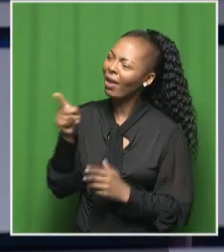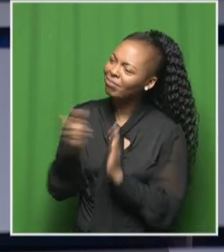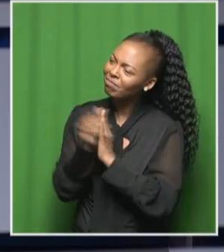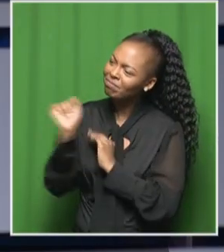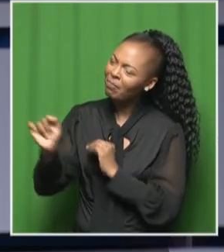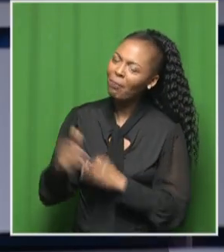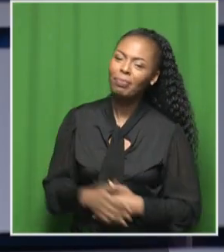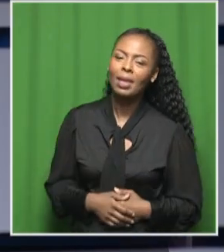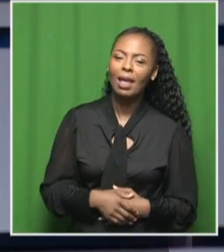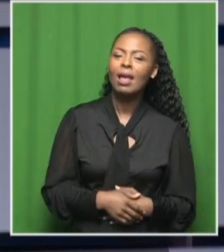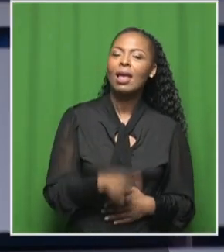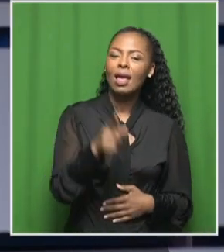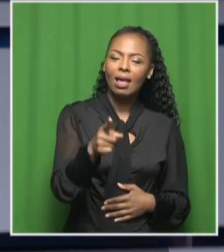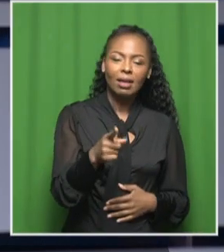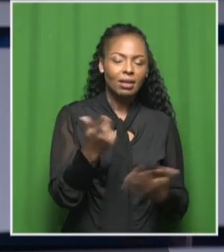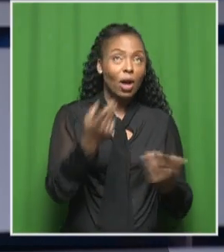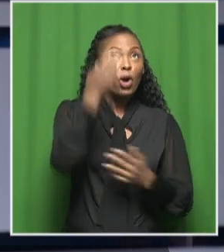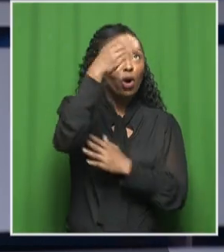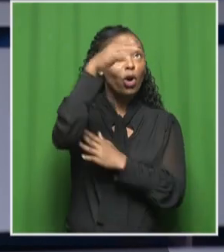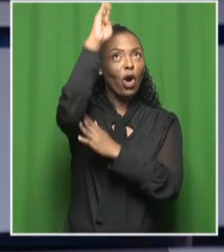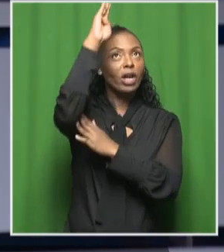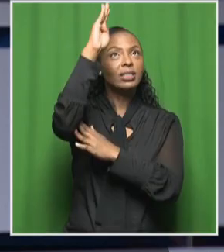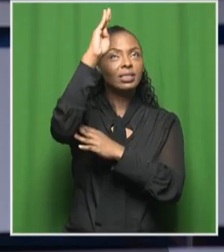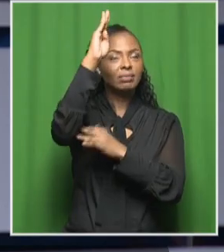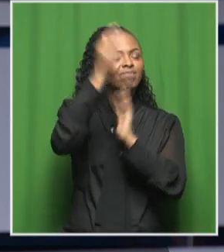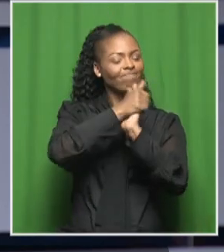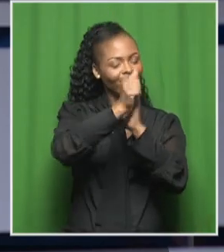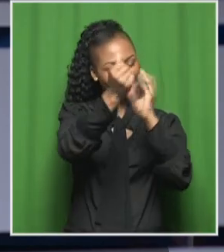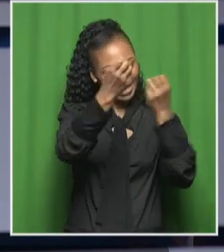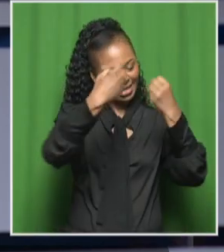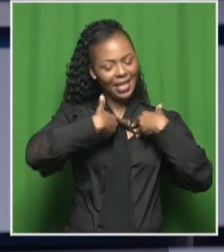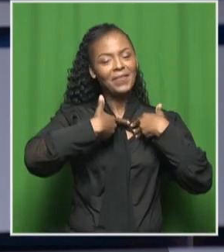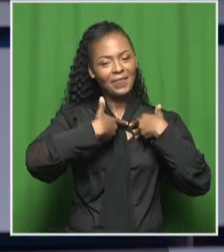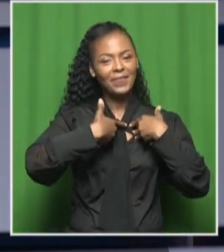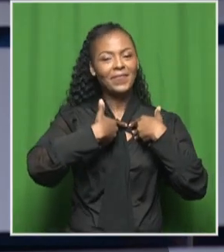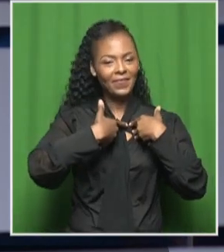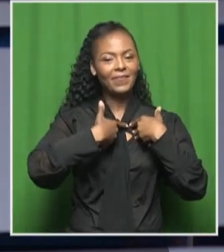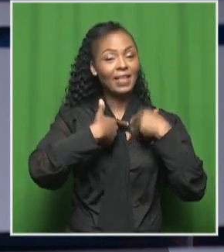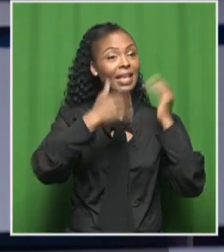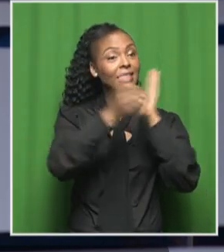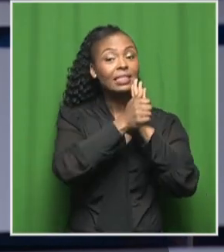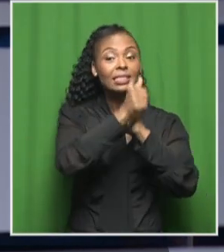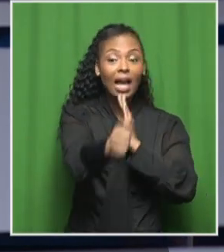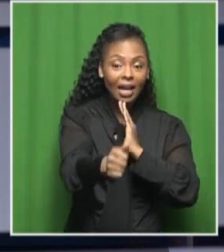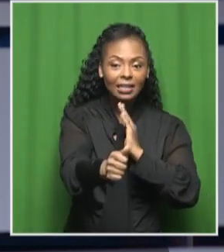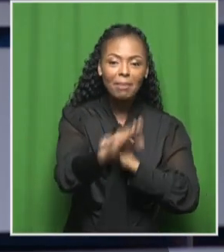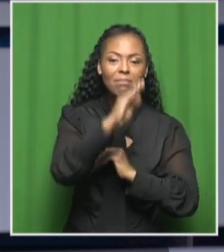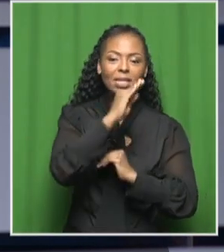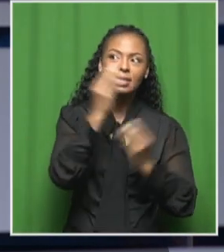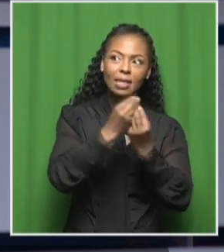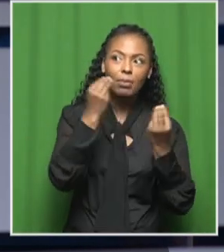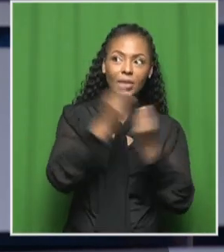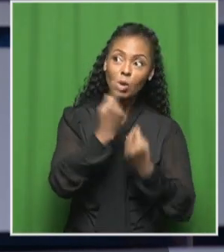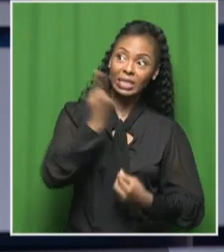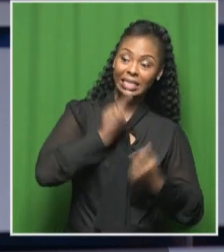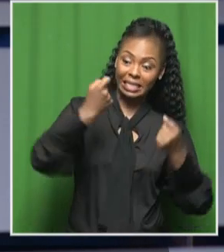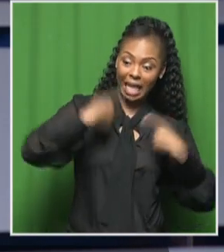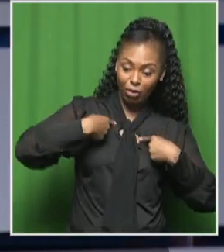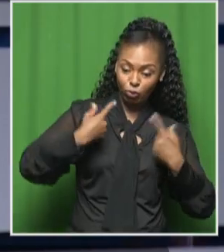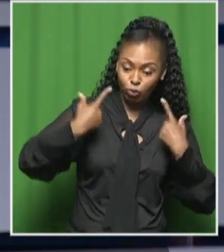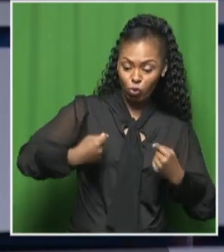and foremost, I got to say God. I mean, clearly we know that when you get unique talent, it's not something you create. It's just something that I